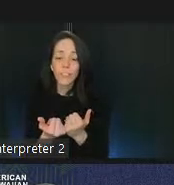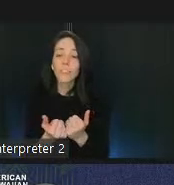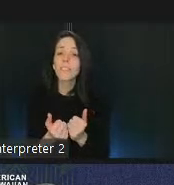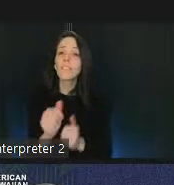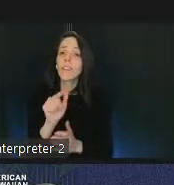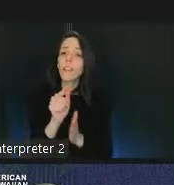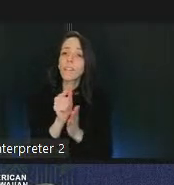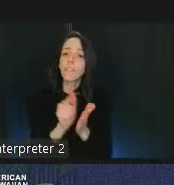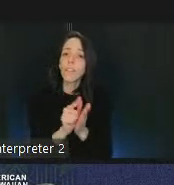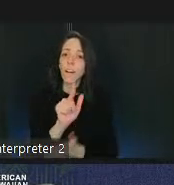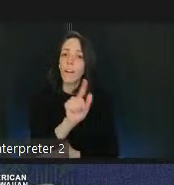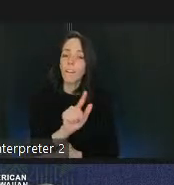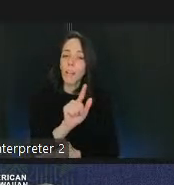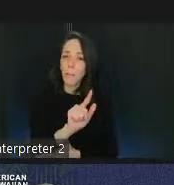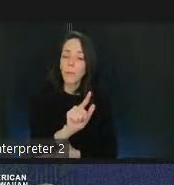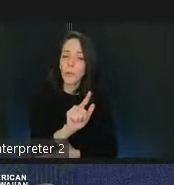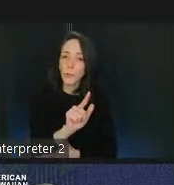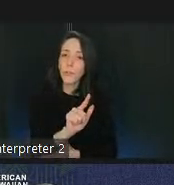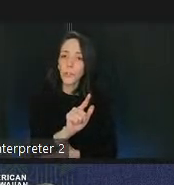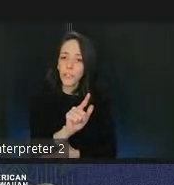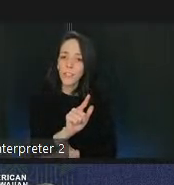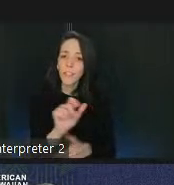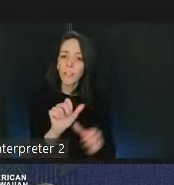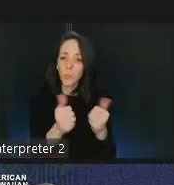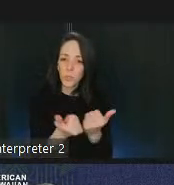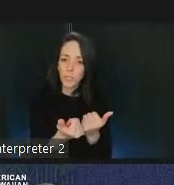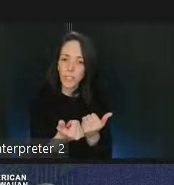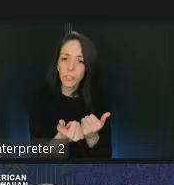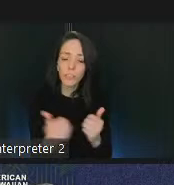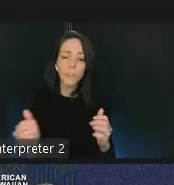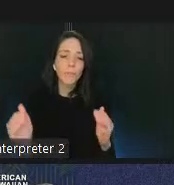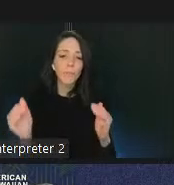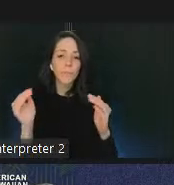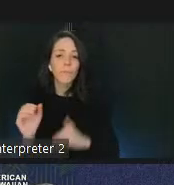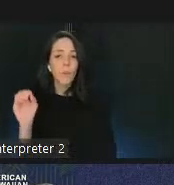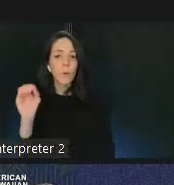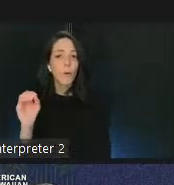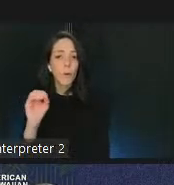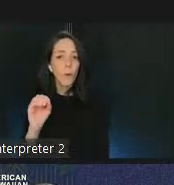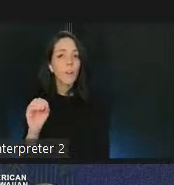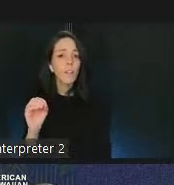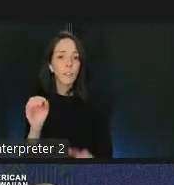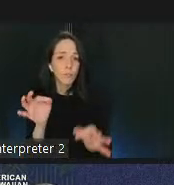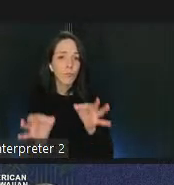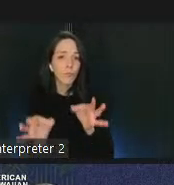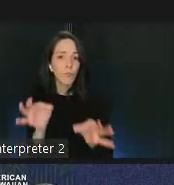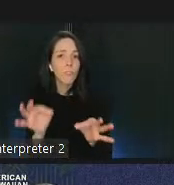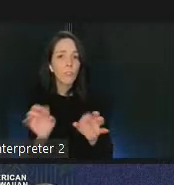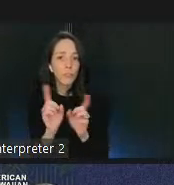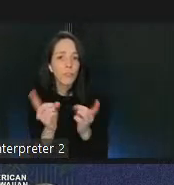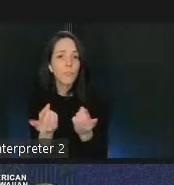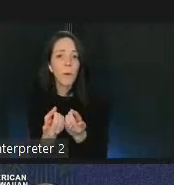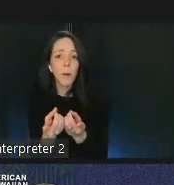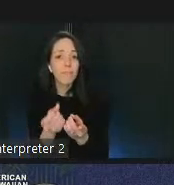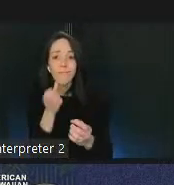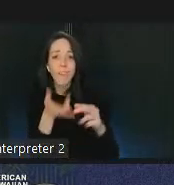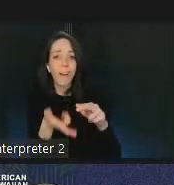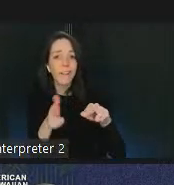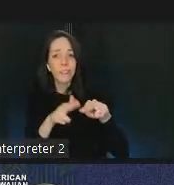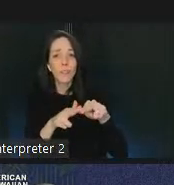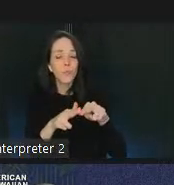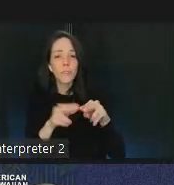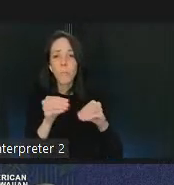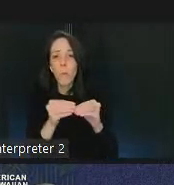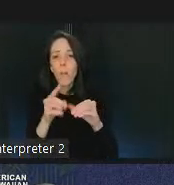by the state, with funds allocated from the Oregon Judicial Department, also hasn't increased in over a decade, and in fact experienced